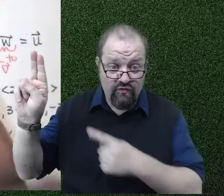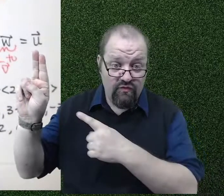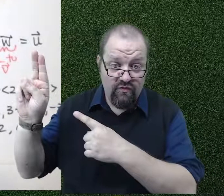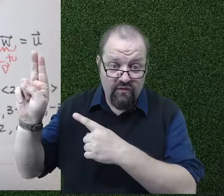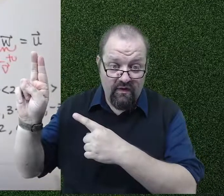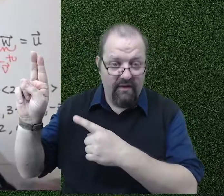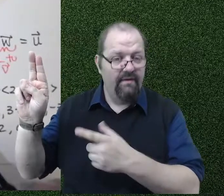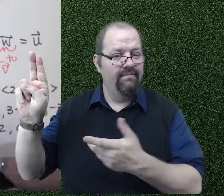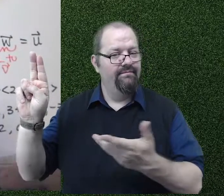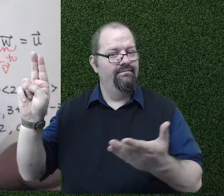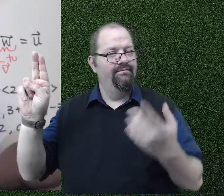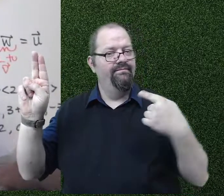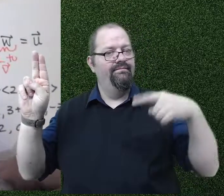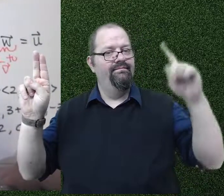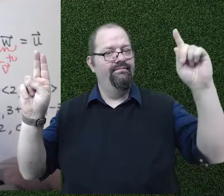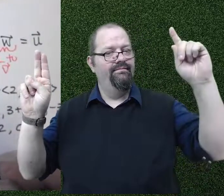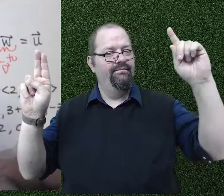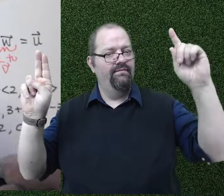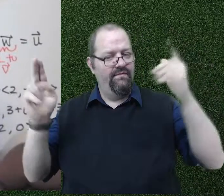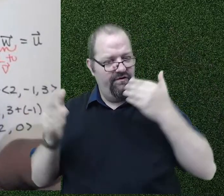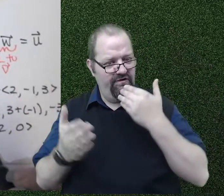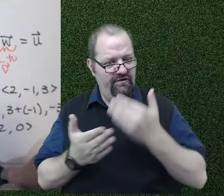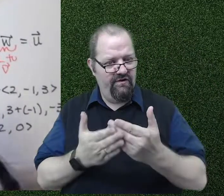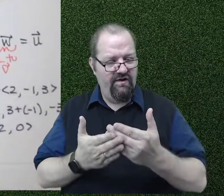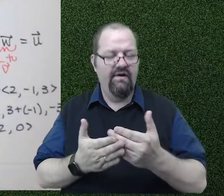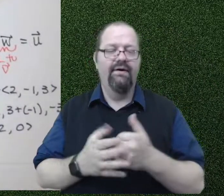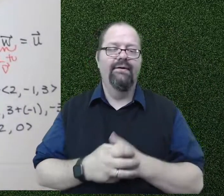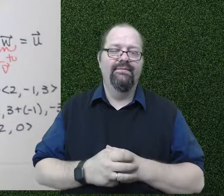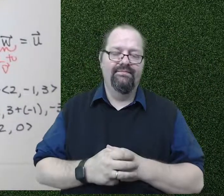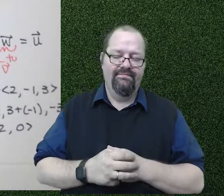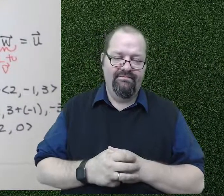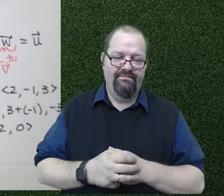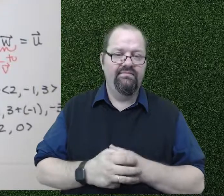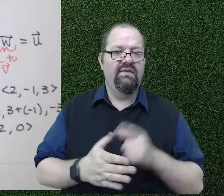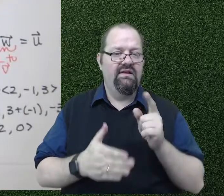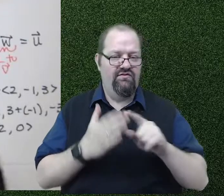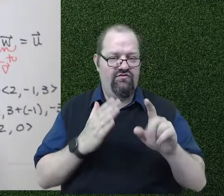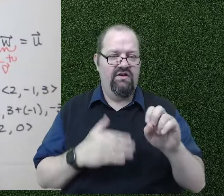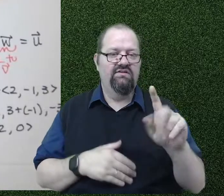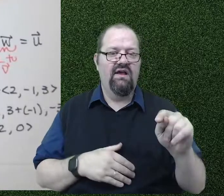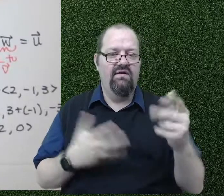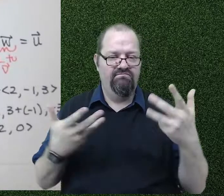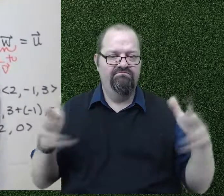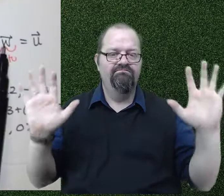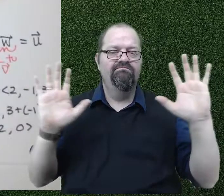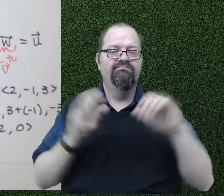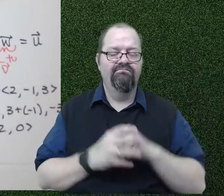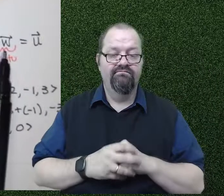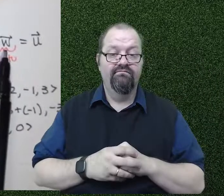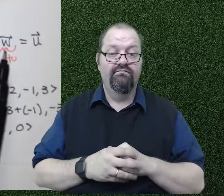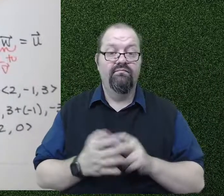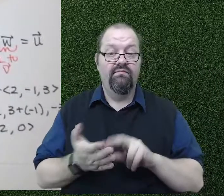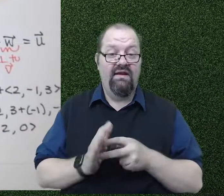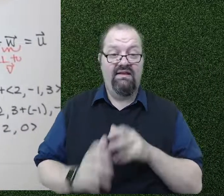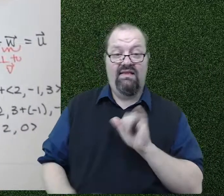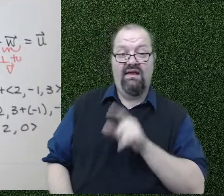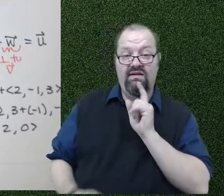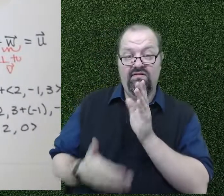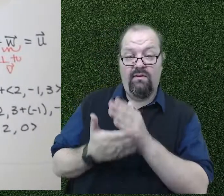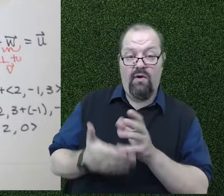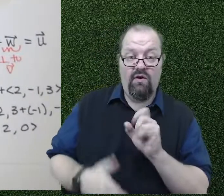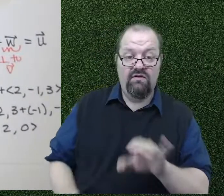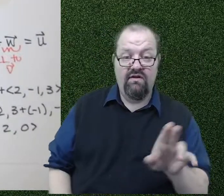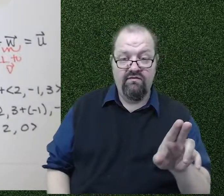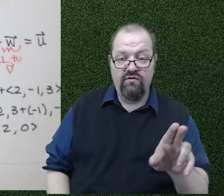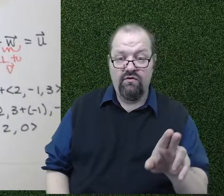Oh, it is. That's good. That's U. It checks out. So these are the parts of U,